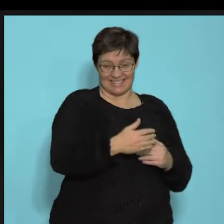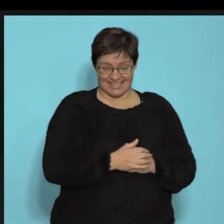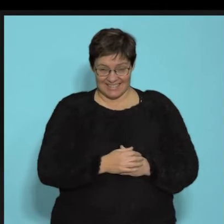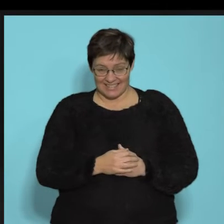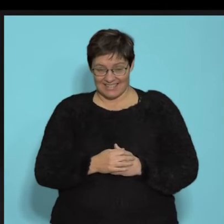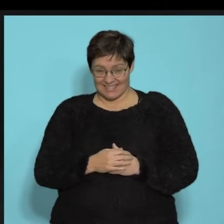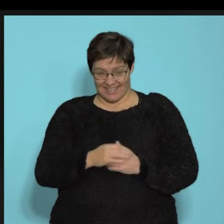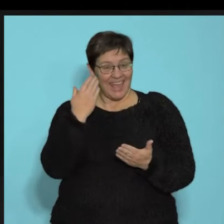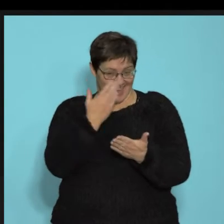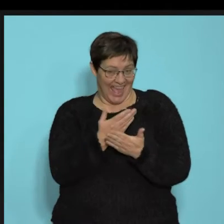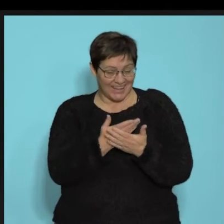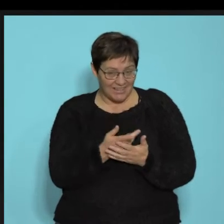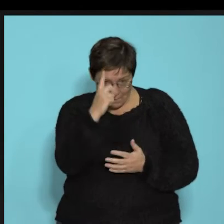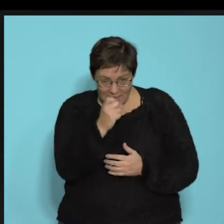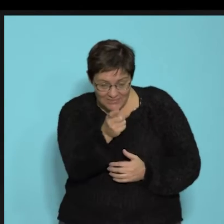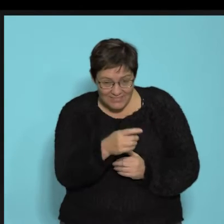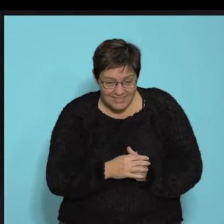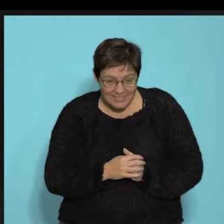lungs can actually cover